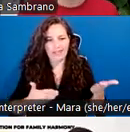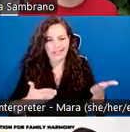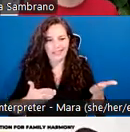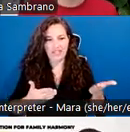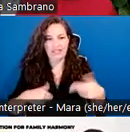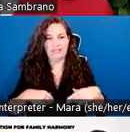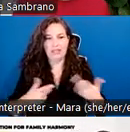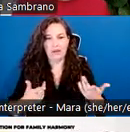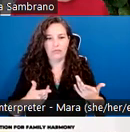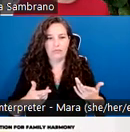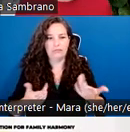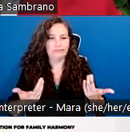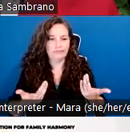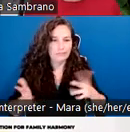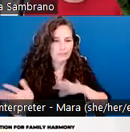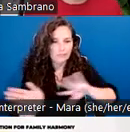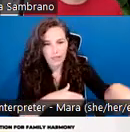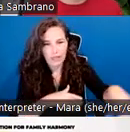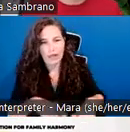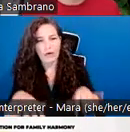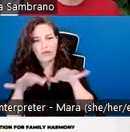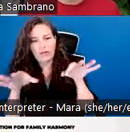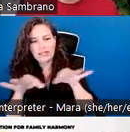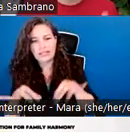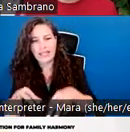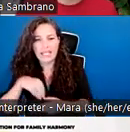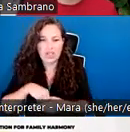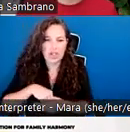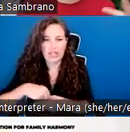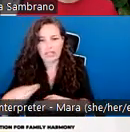organs instead of like women's reproductive organs or men's reproductive organs,